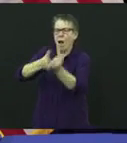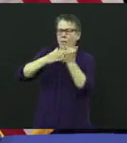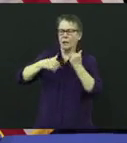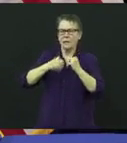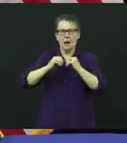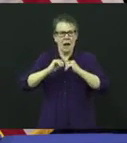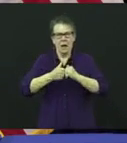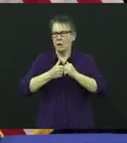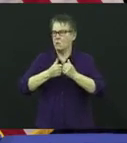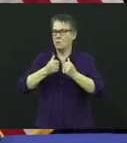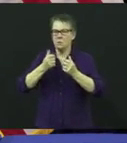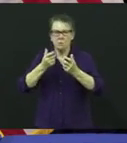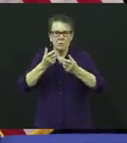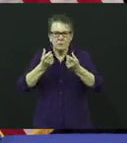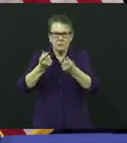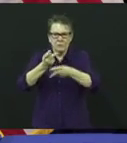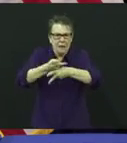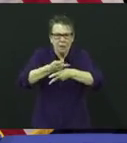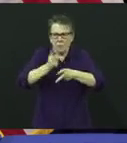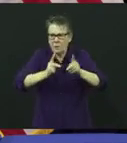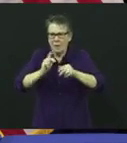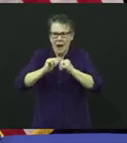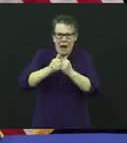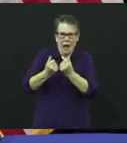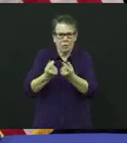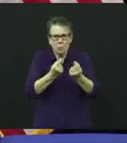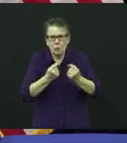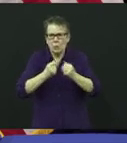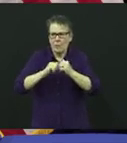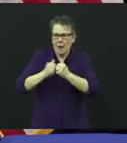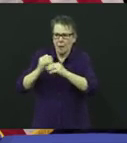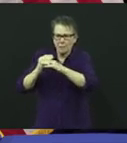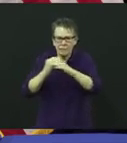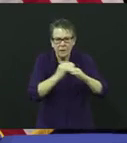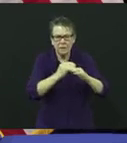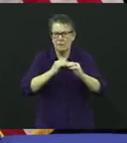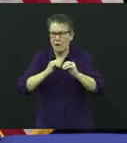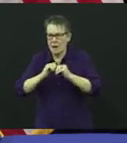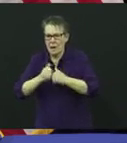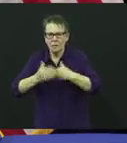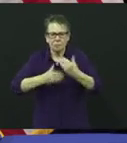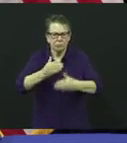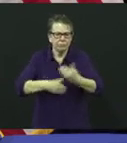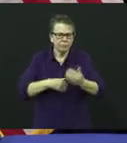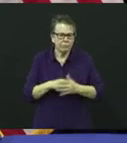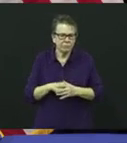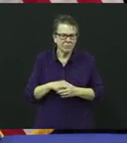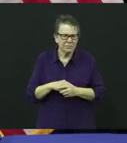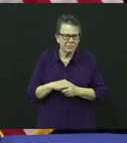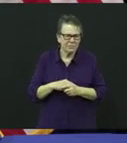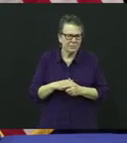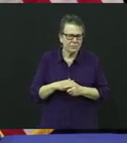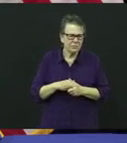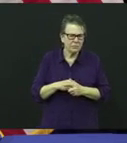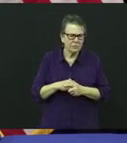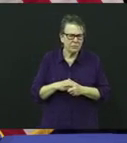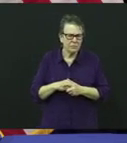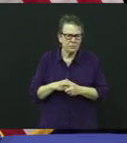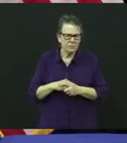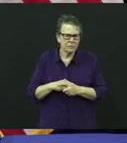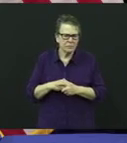in as needed and as appropriate. I hope that's okay. But you won't be bashful if there's something you want to get off your chest, I know. Unrelated to